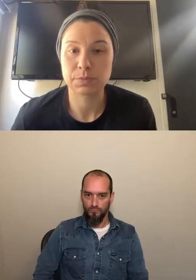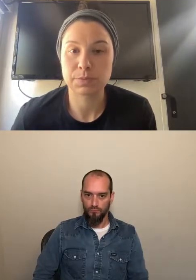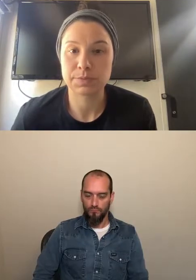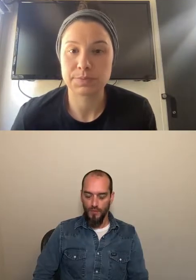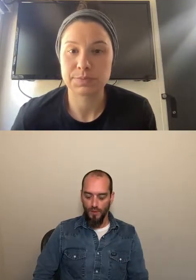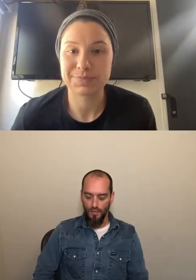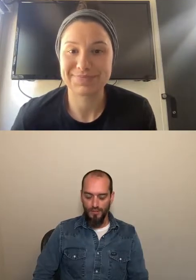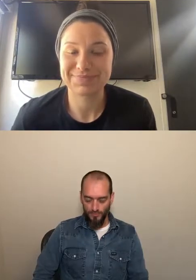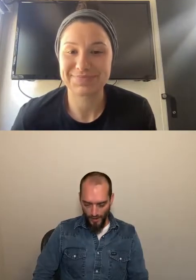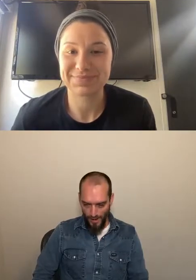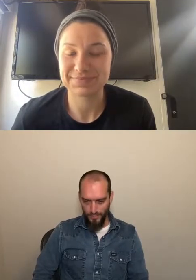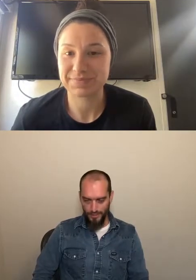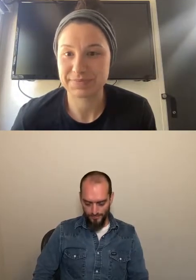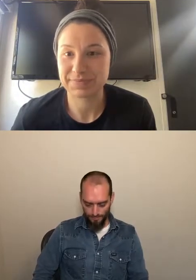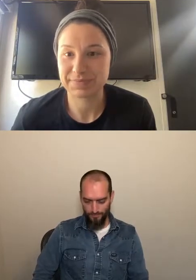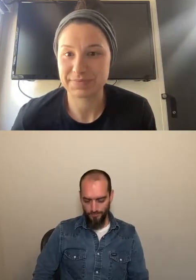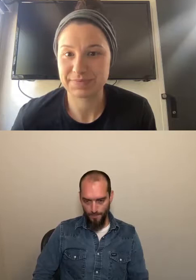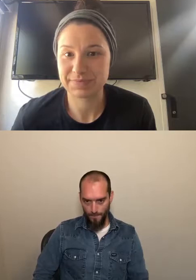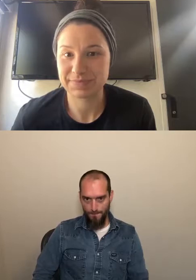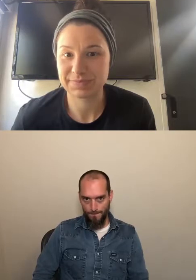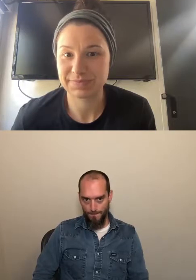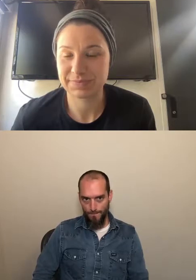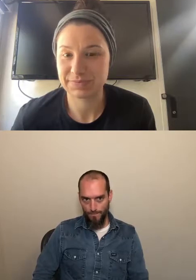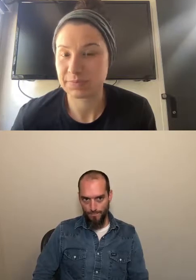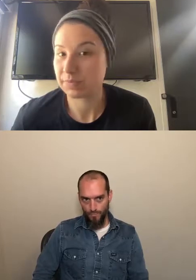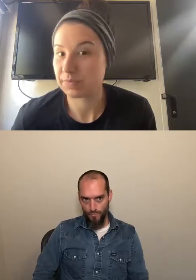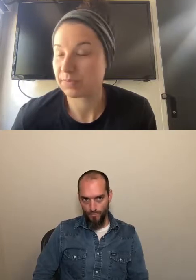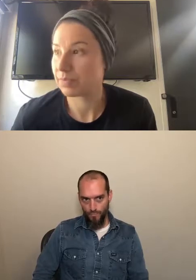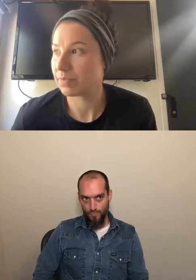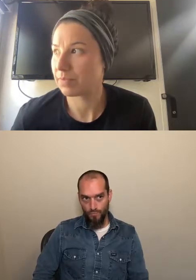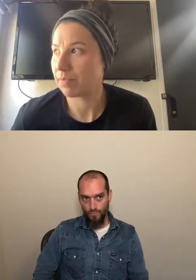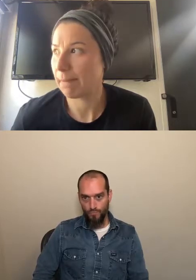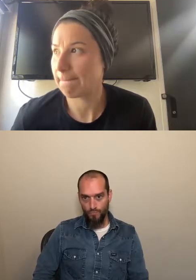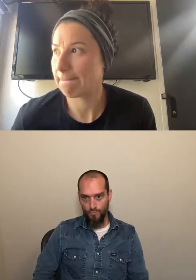Josh. How did Thank you get you into testing or mold inspecting?